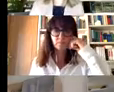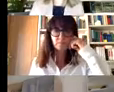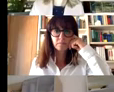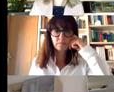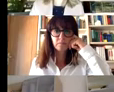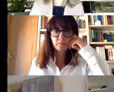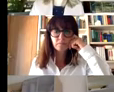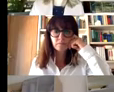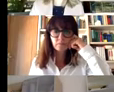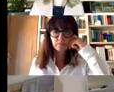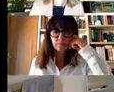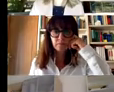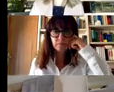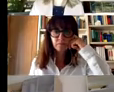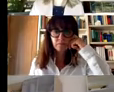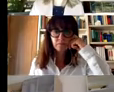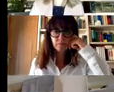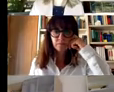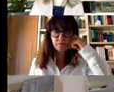The revised version dates